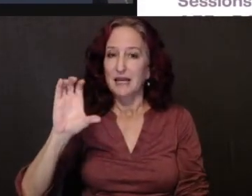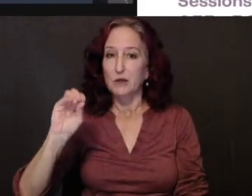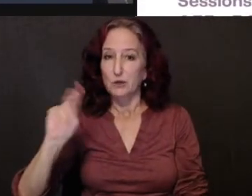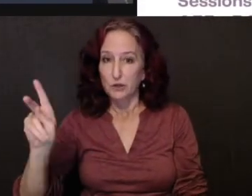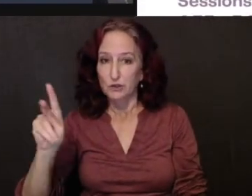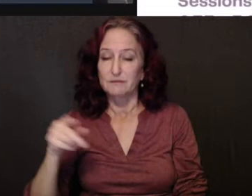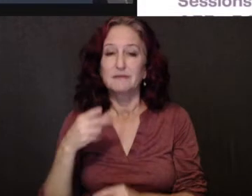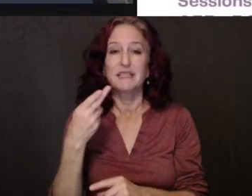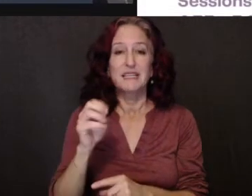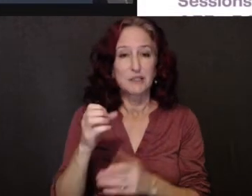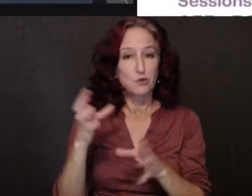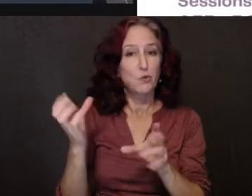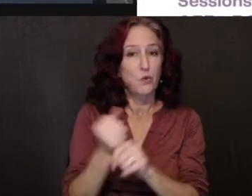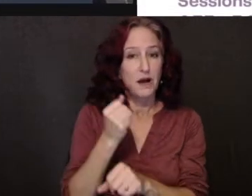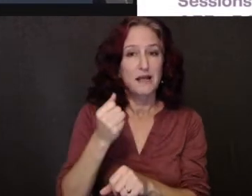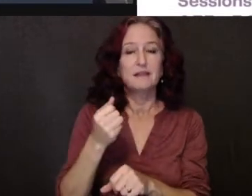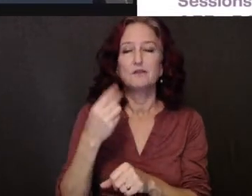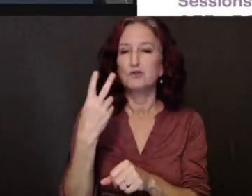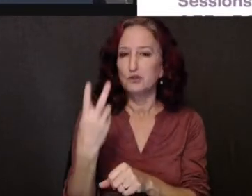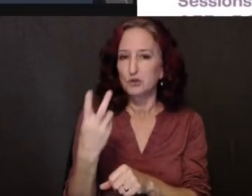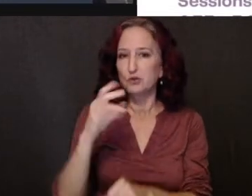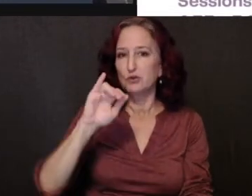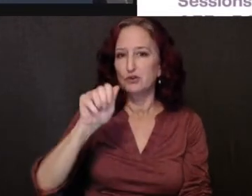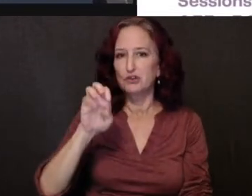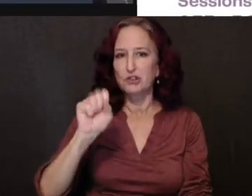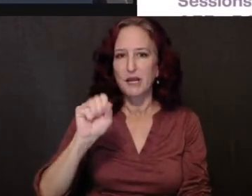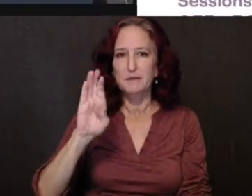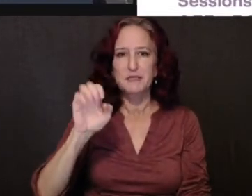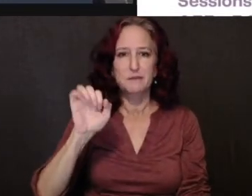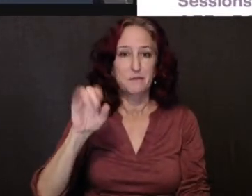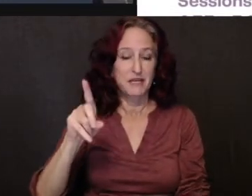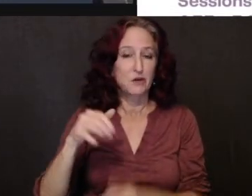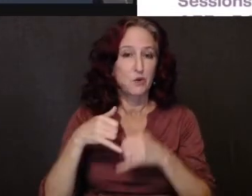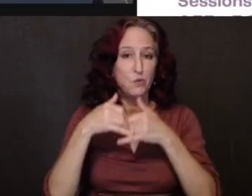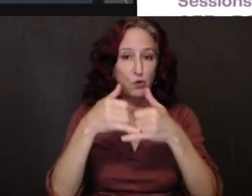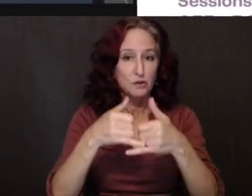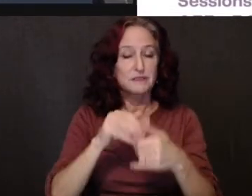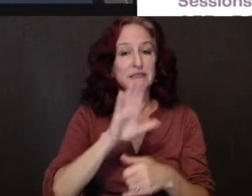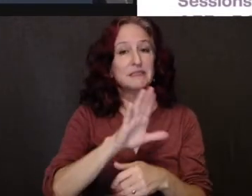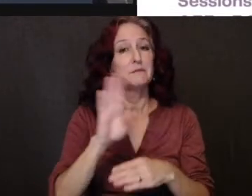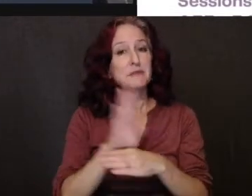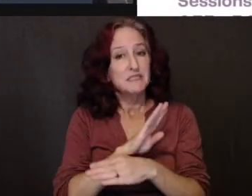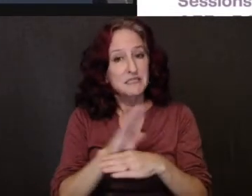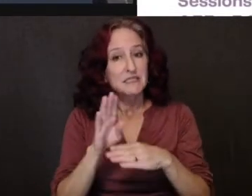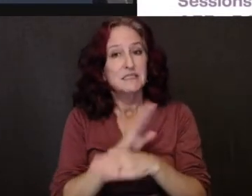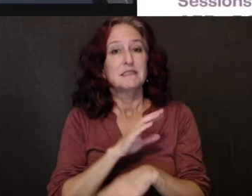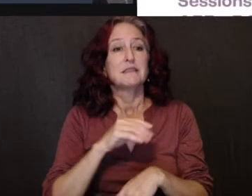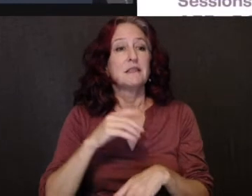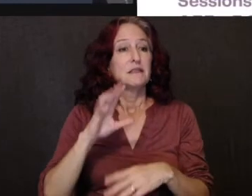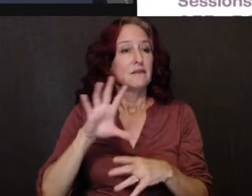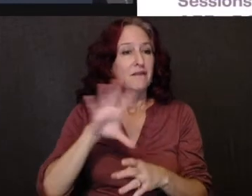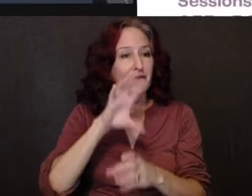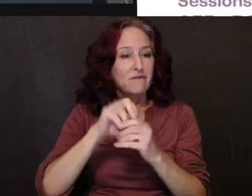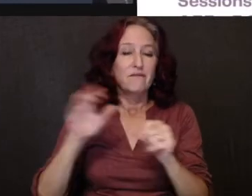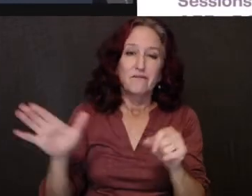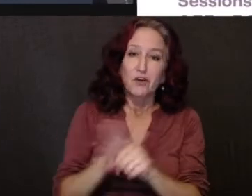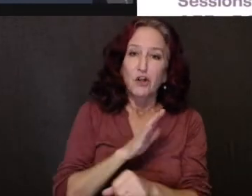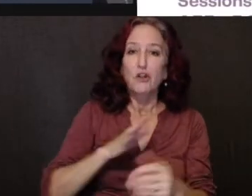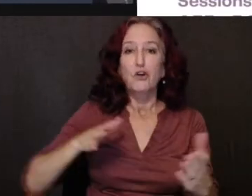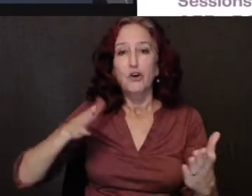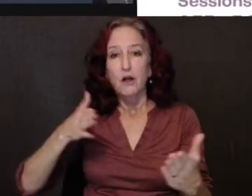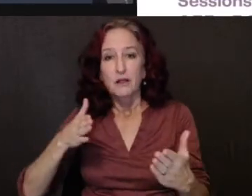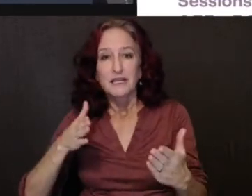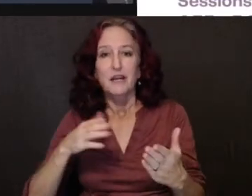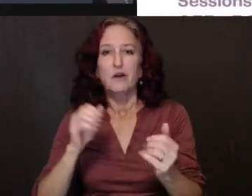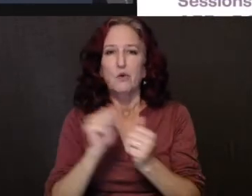programs on television. He has a show that most of you probably know by now called The Yang Can Cook, and this show has won 2 consecutive James Beards